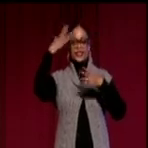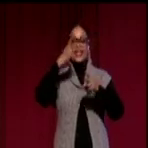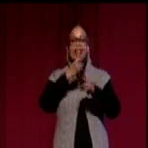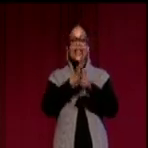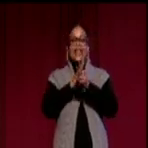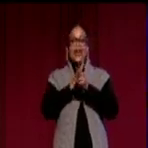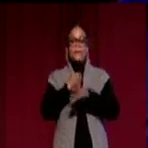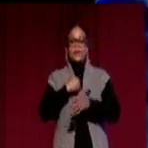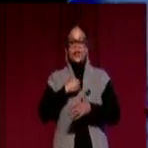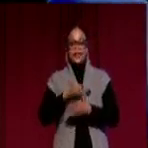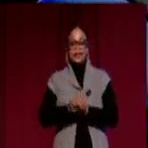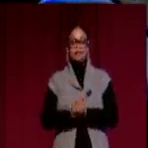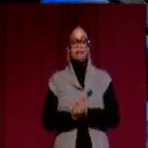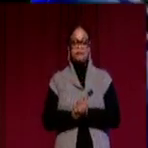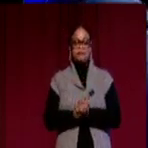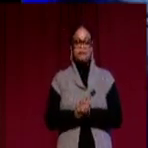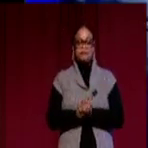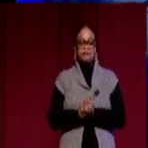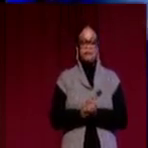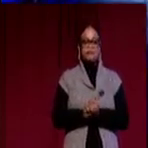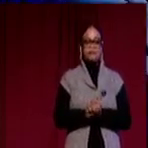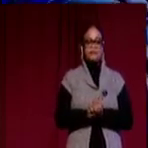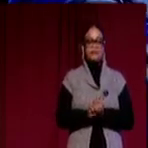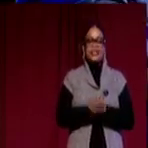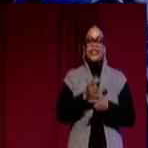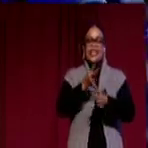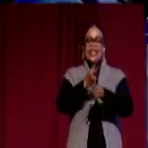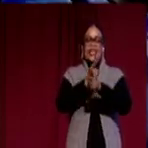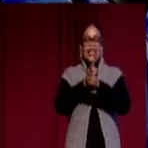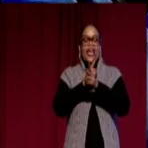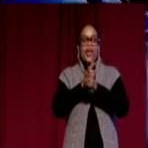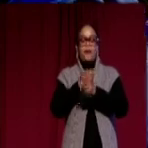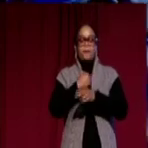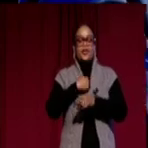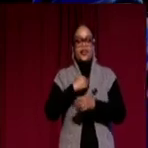kept me. Yes, it did. That kept me.